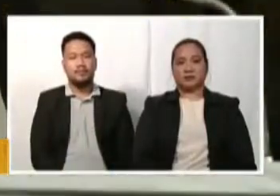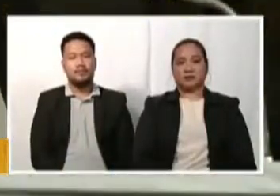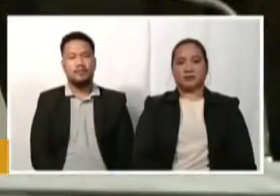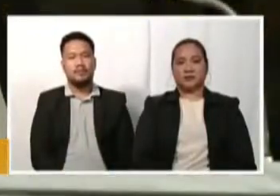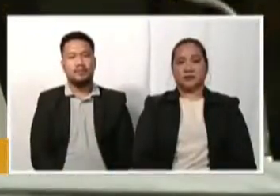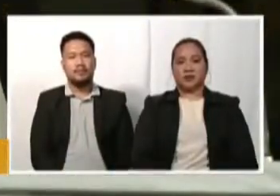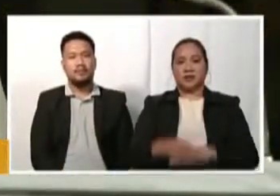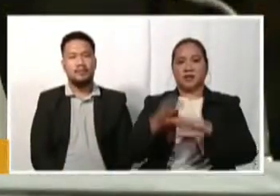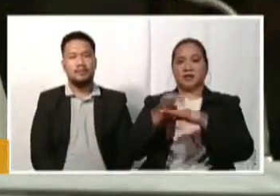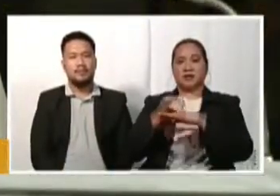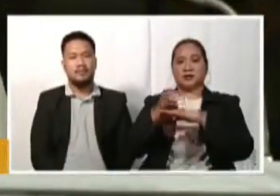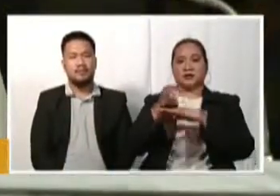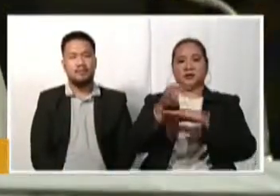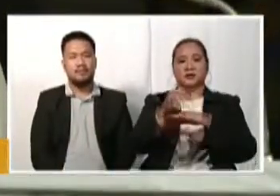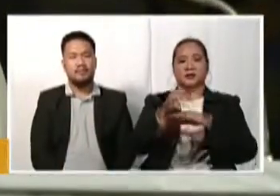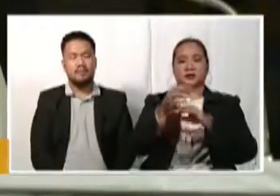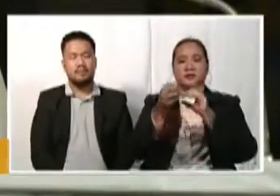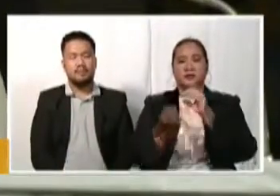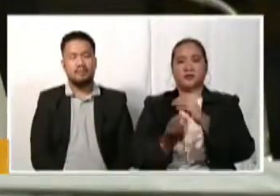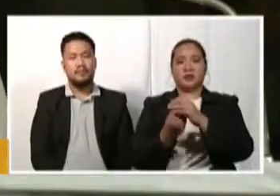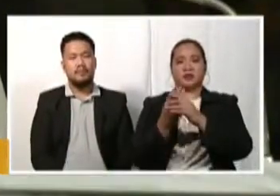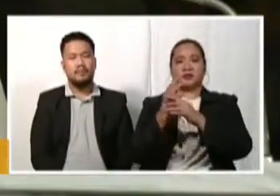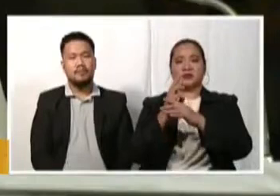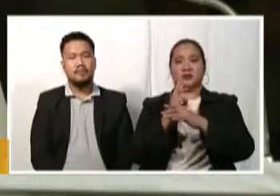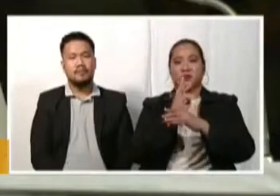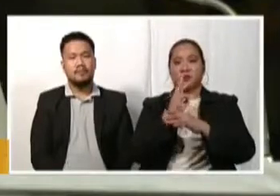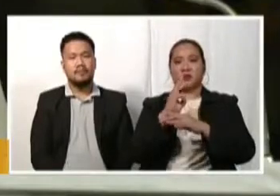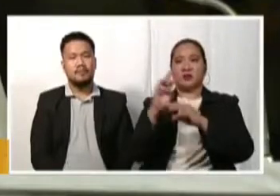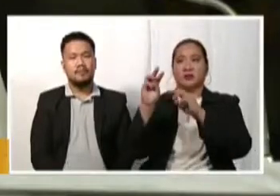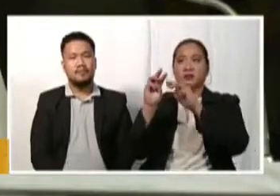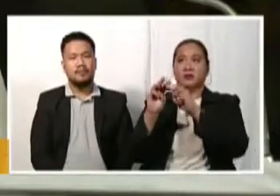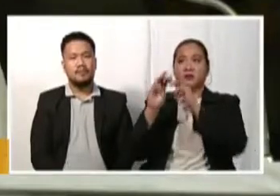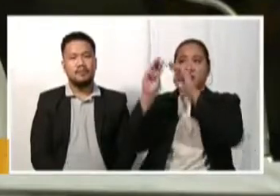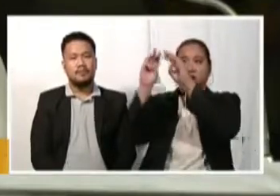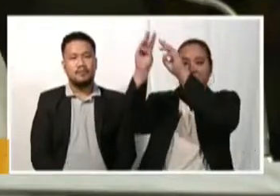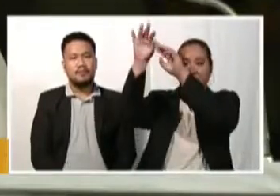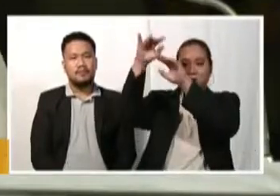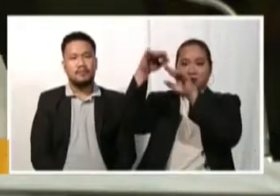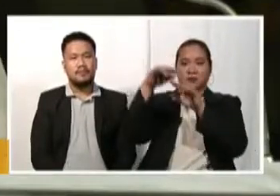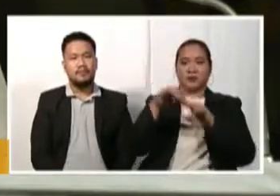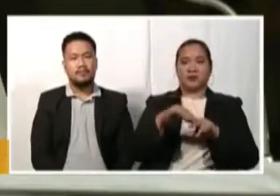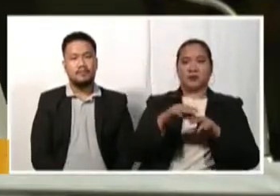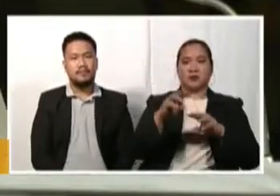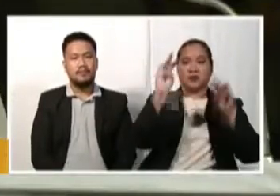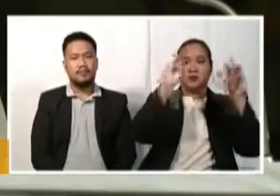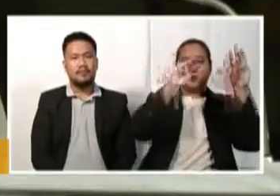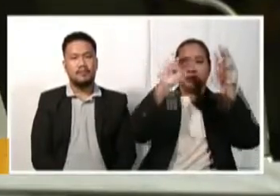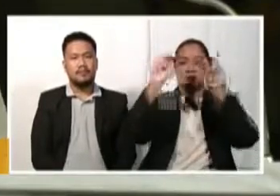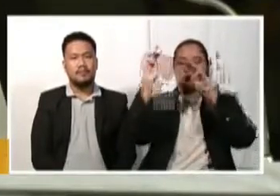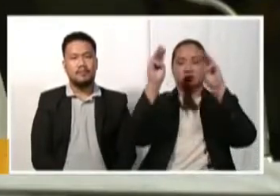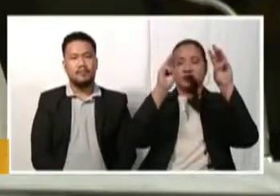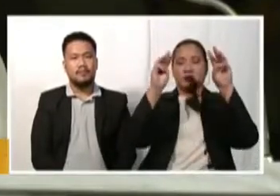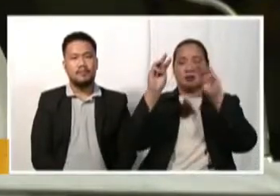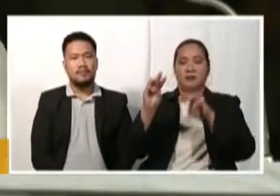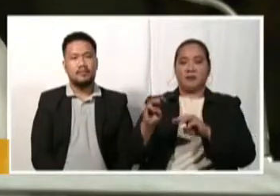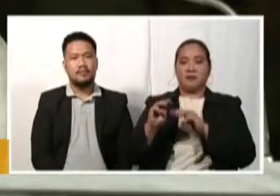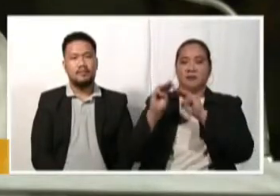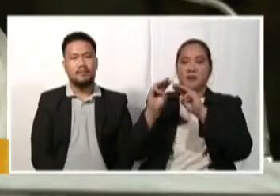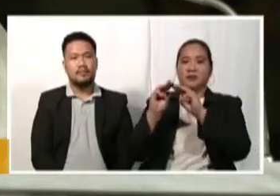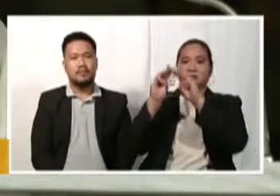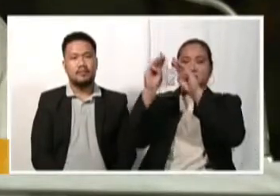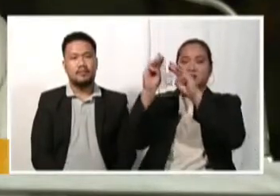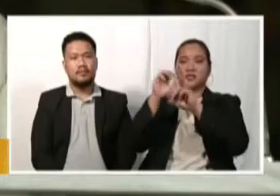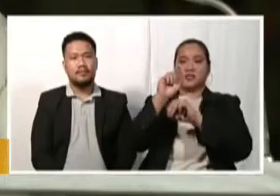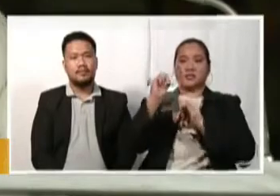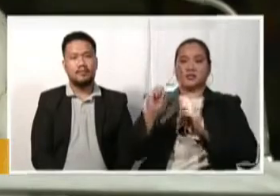You send forth springs into the watercourses that wind among the mountains.